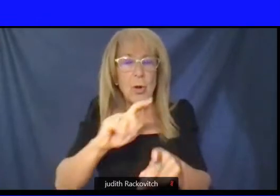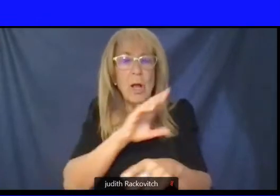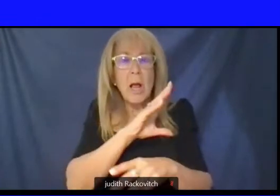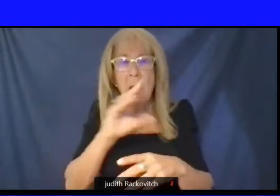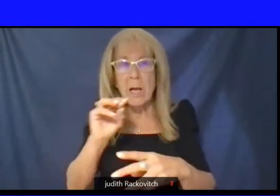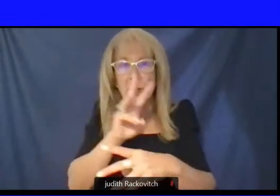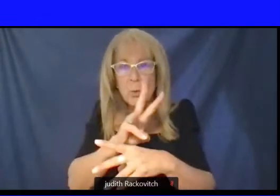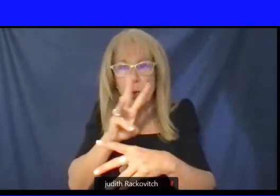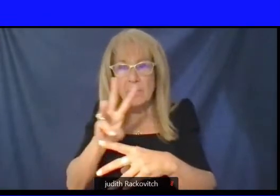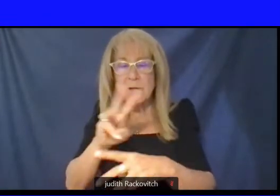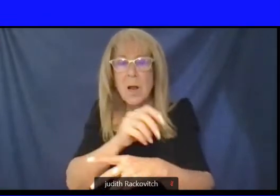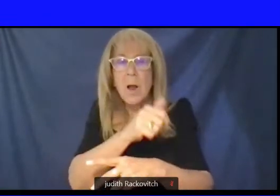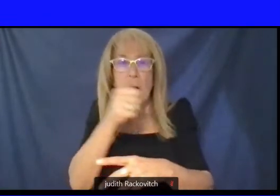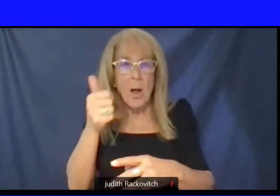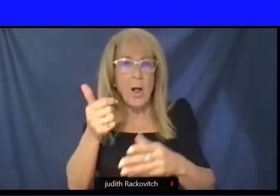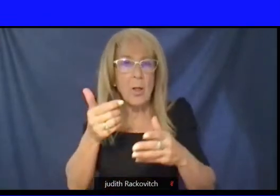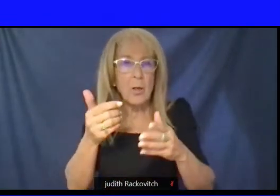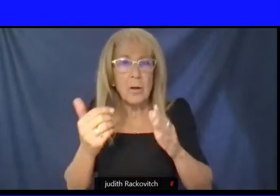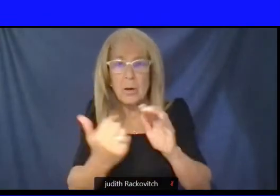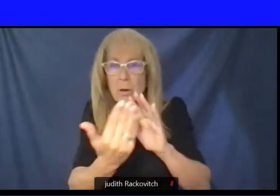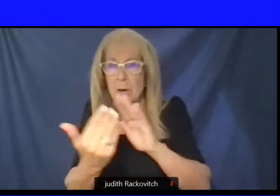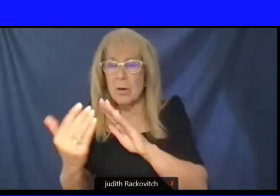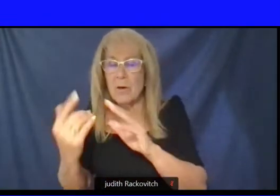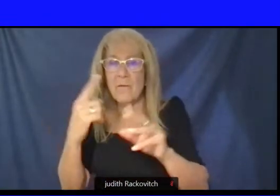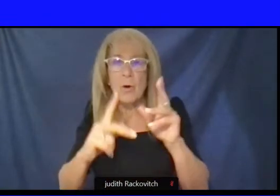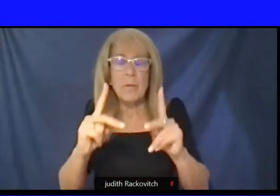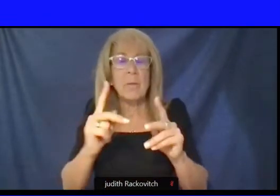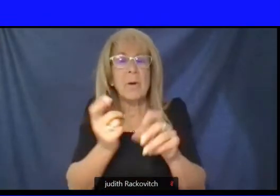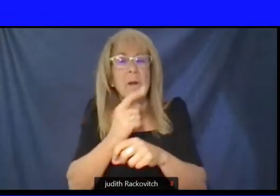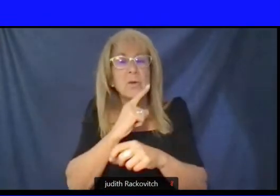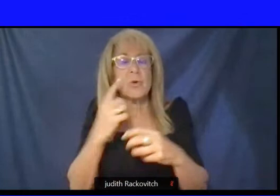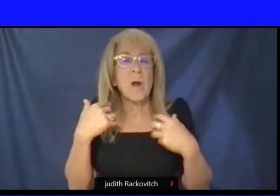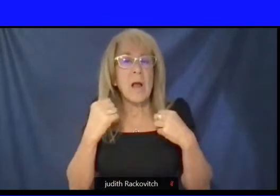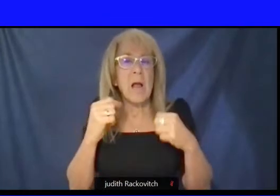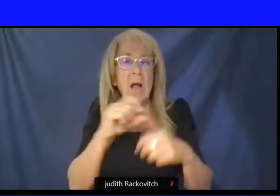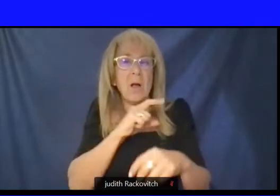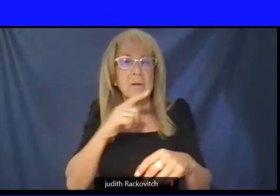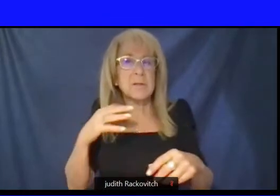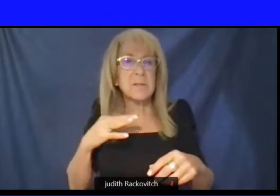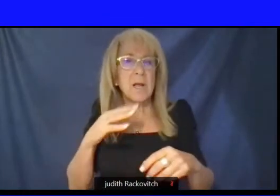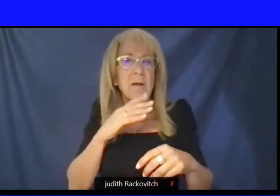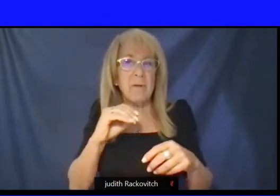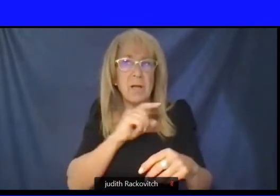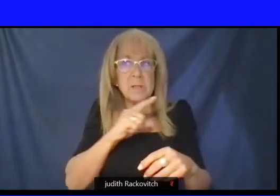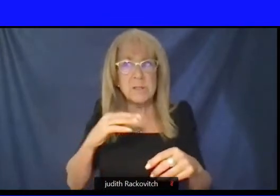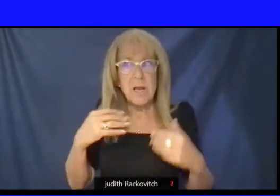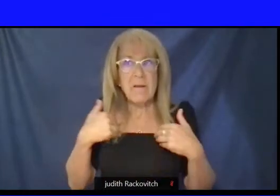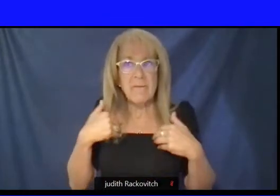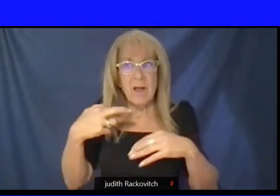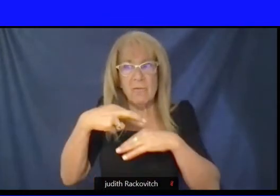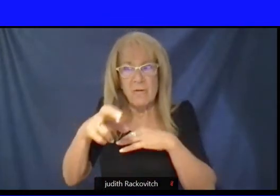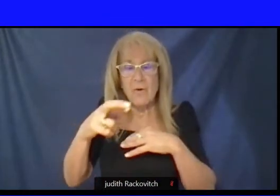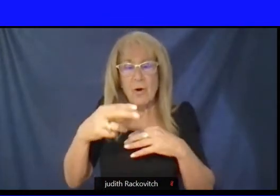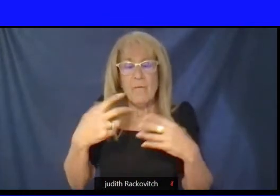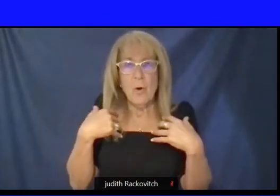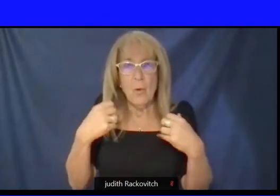health services? Because this is a school referral, right? It's not young people contacting you directly.